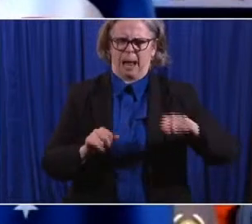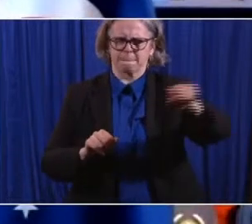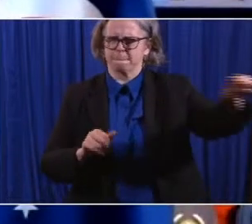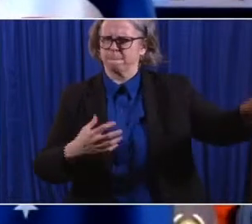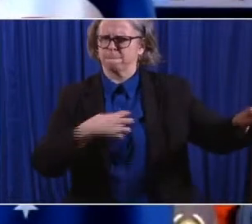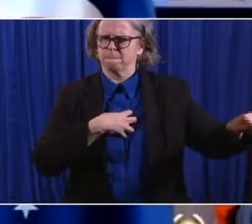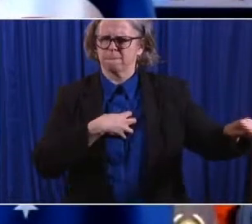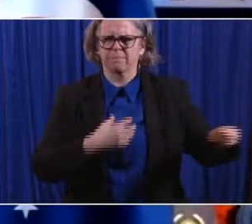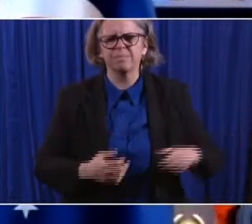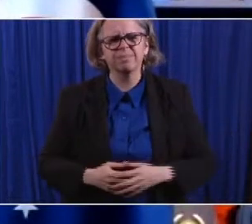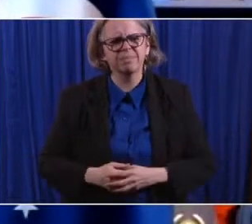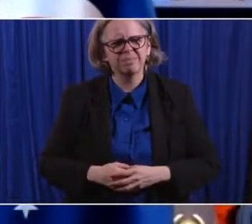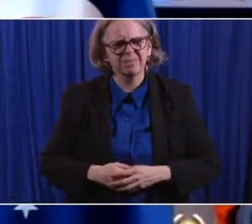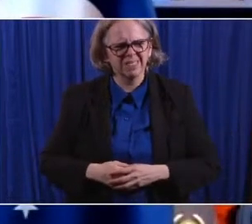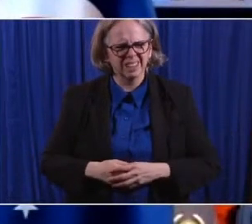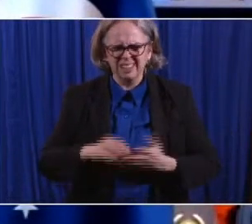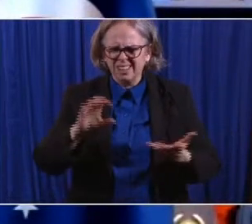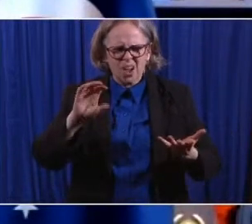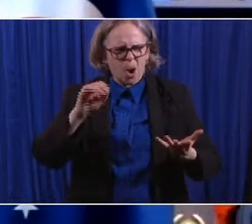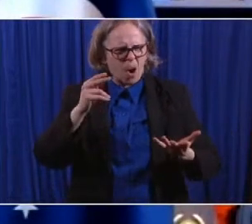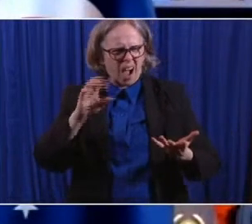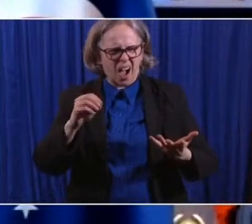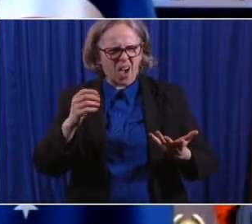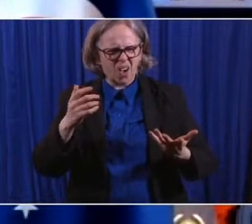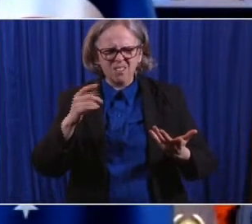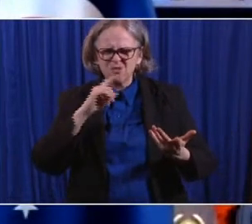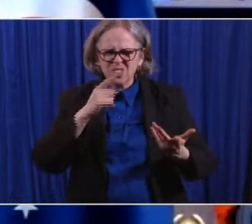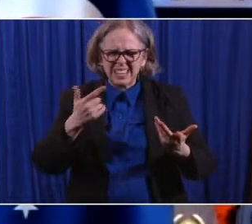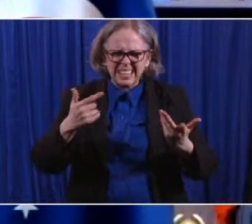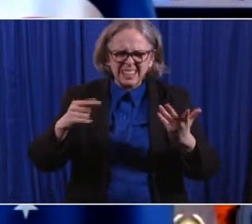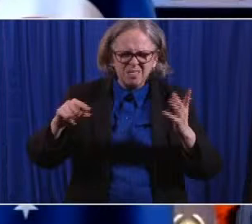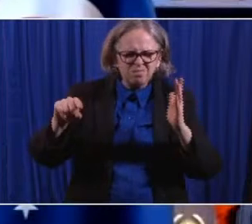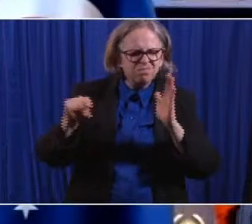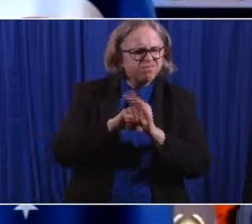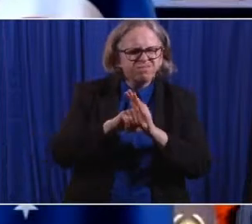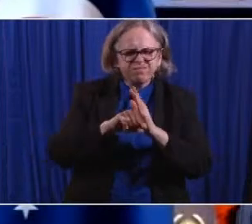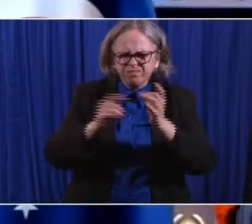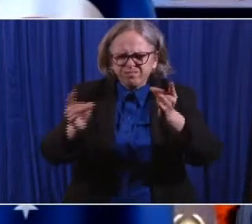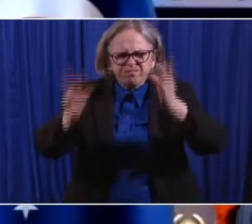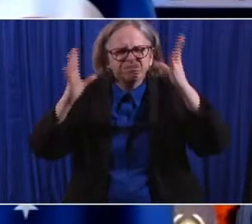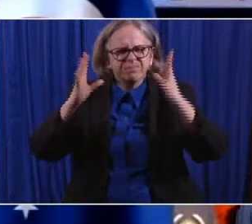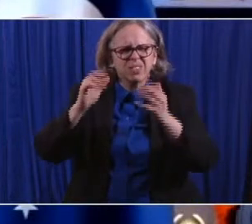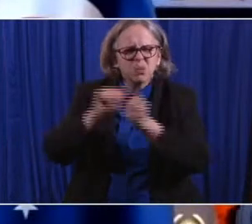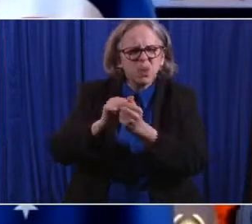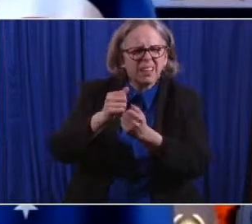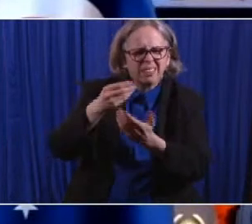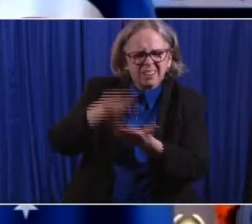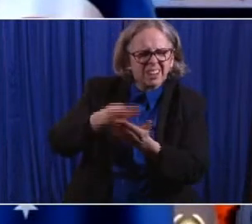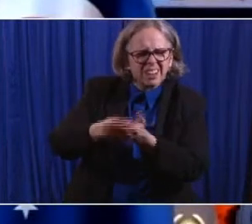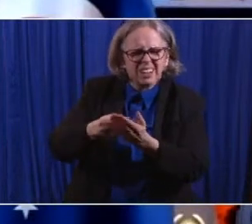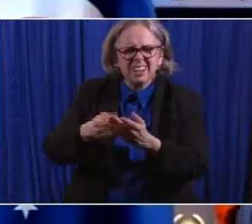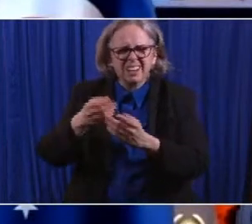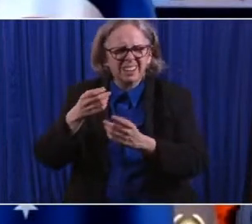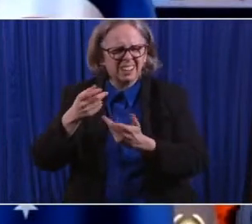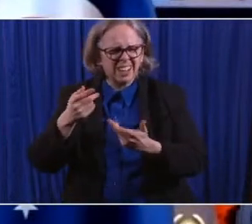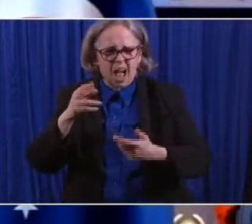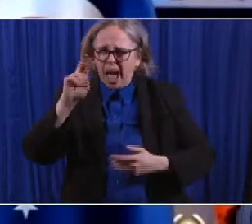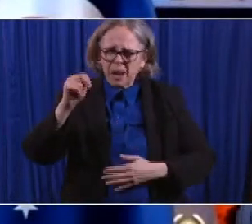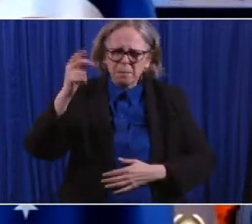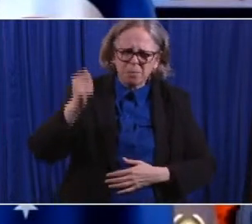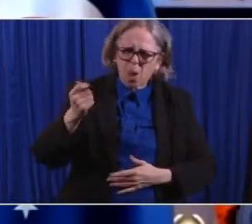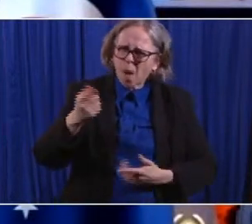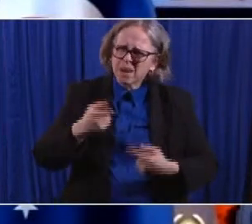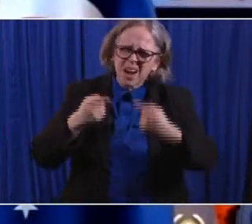would disproportionately and negatively be impacted by our numbers that they're using this on. Basically, it goes all the way back to December of